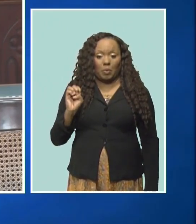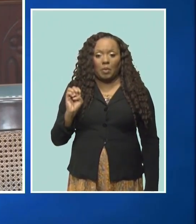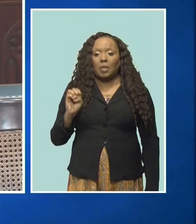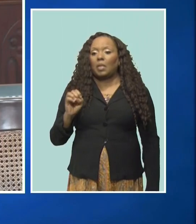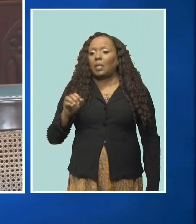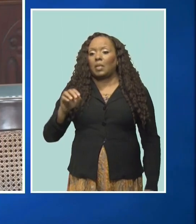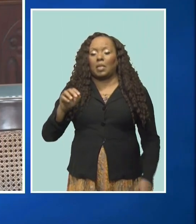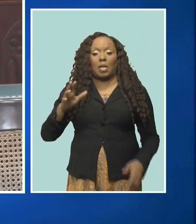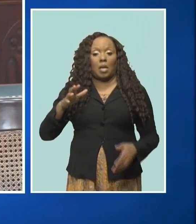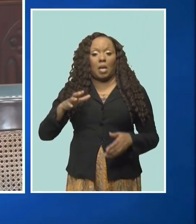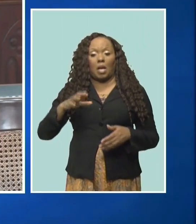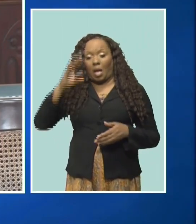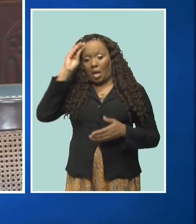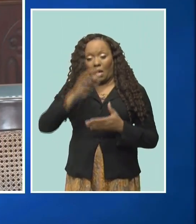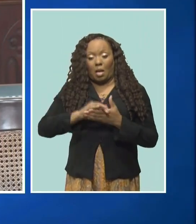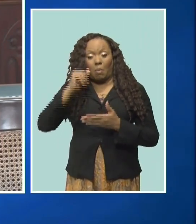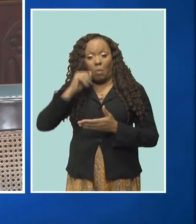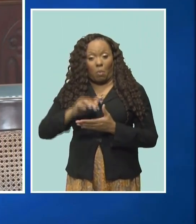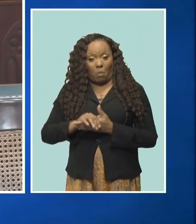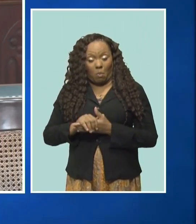conceals, when it obscures